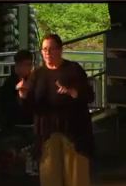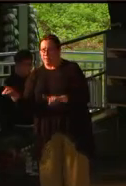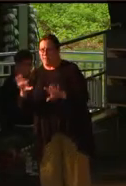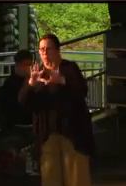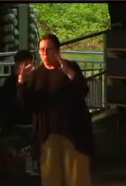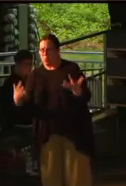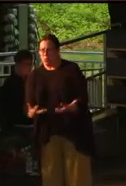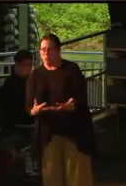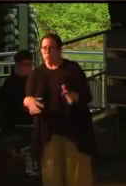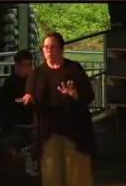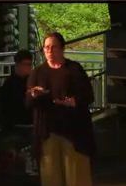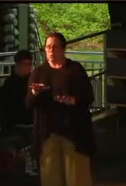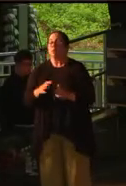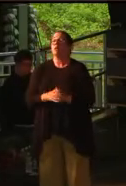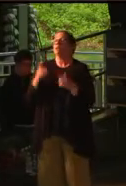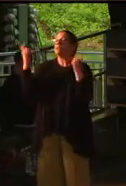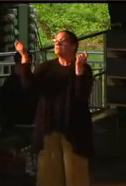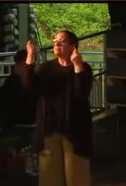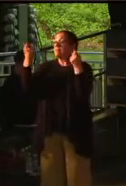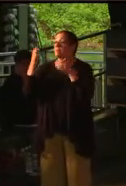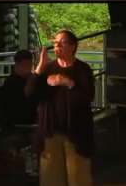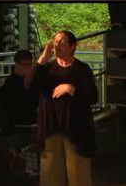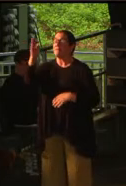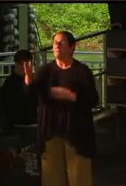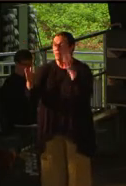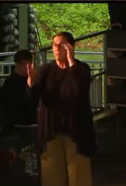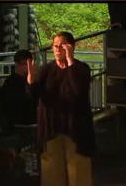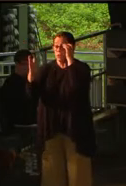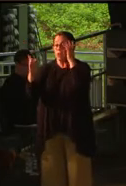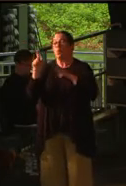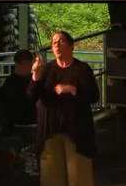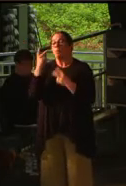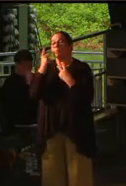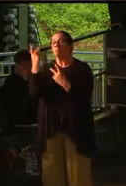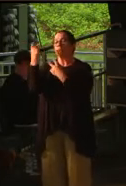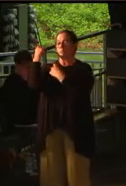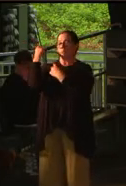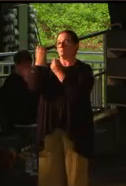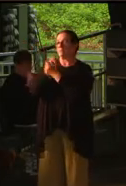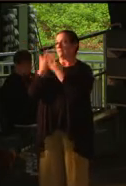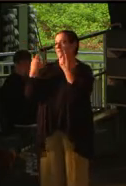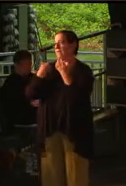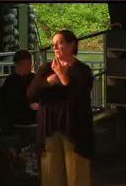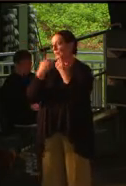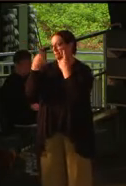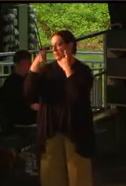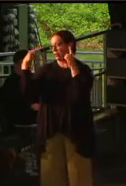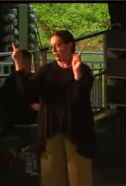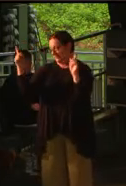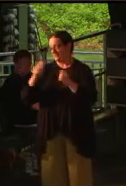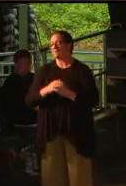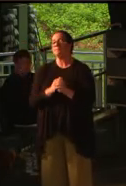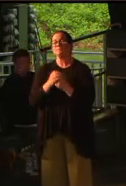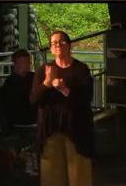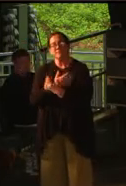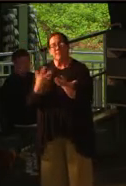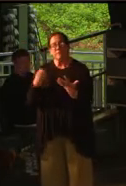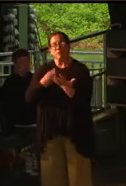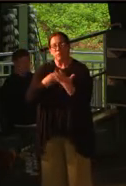is to come, we must look back at all that we have achieved and